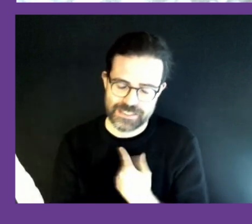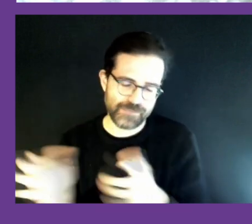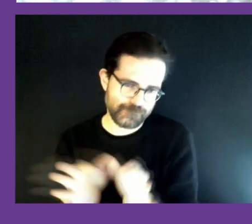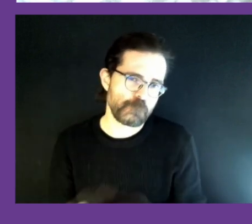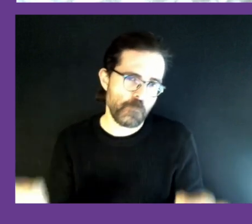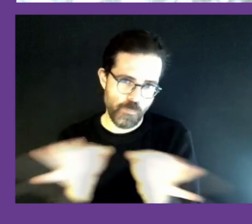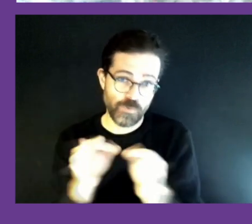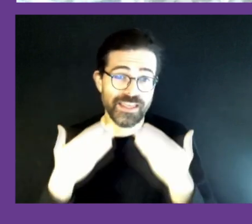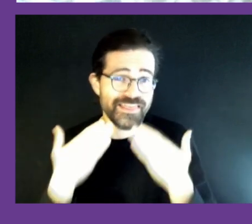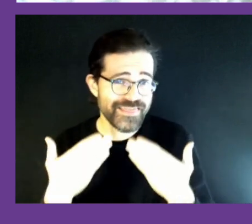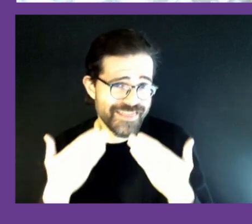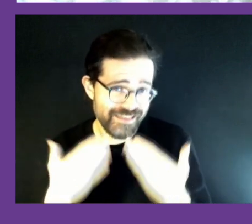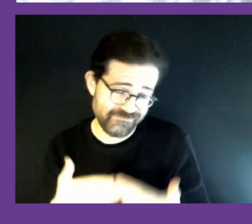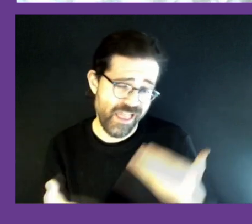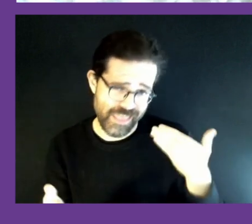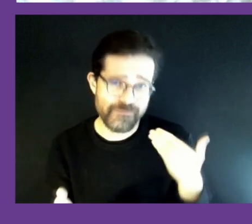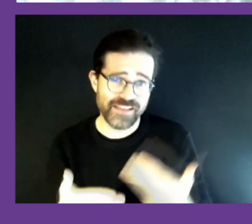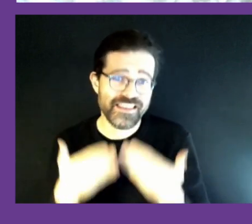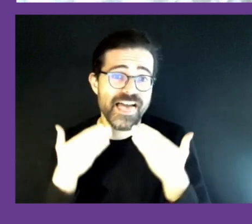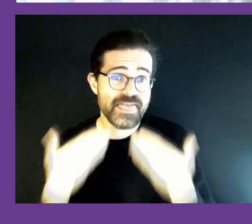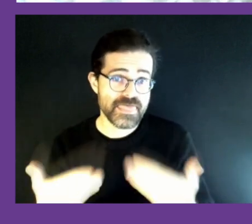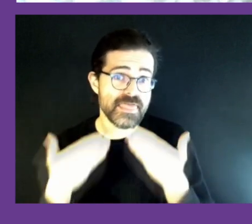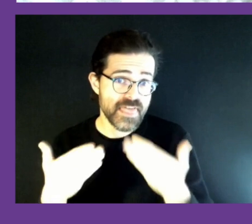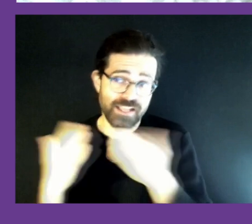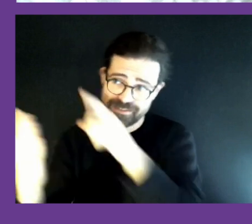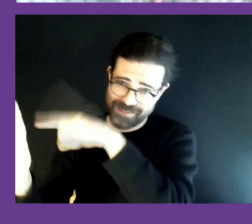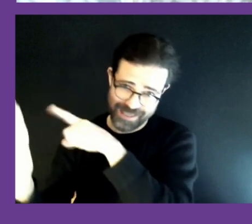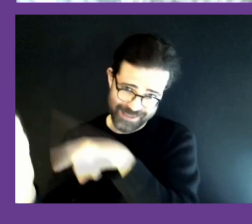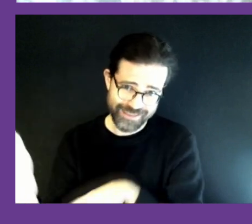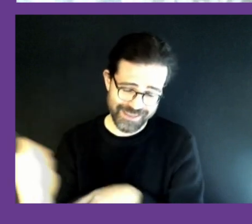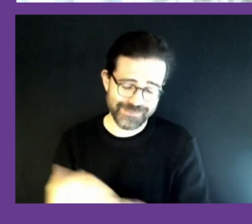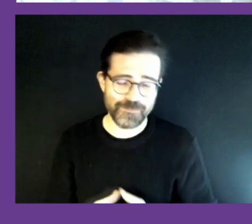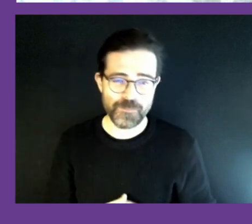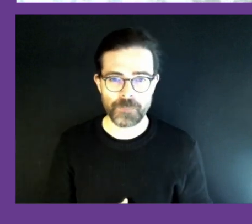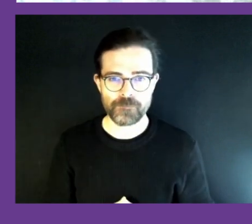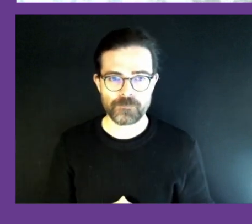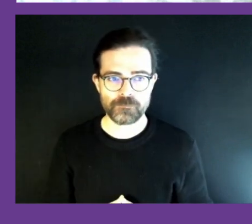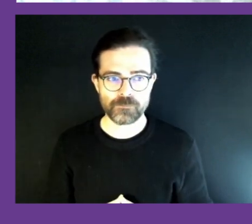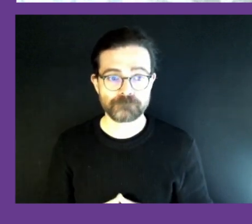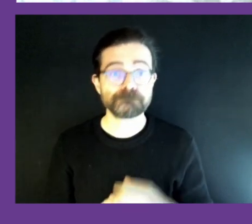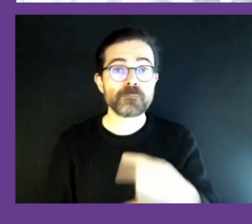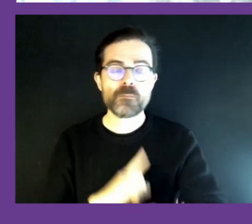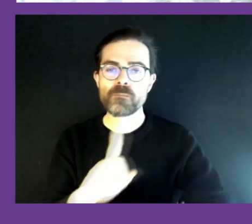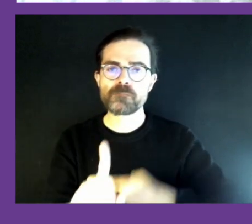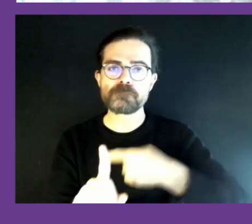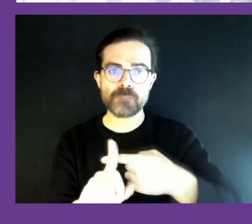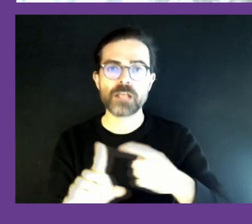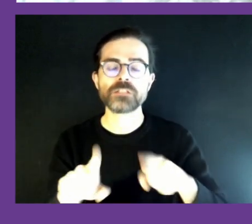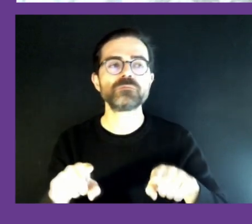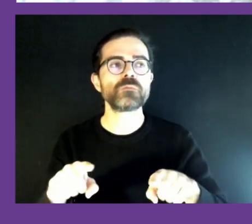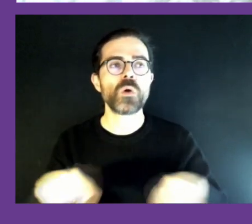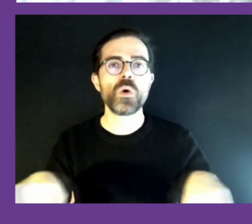for helping us to fulfill this indicator. You also see that we have